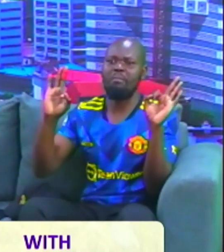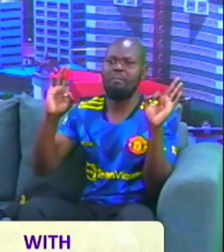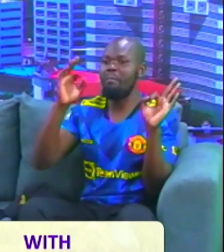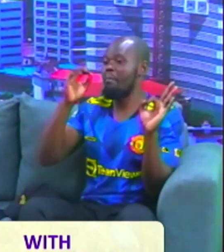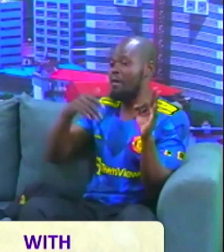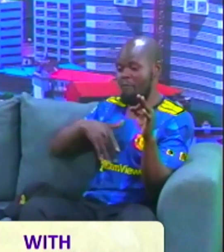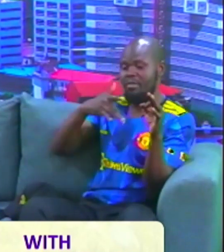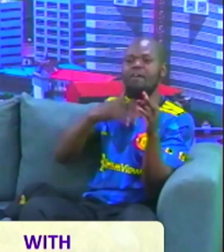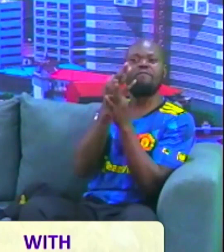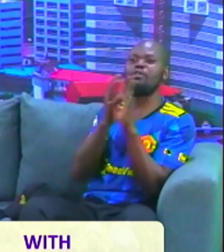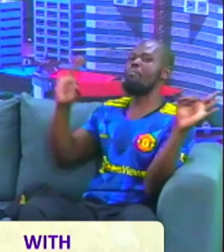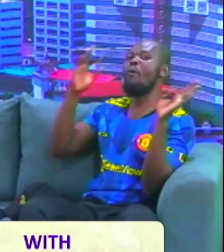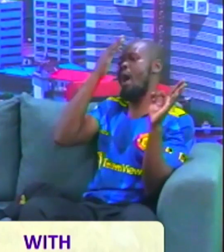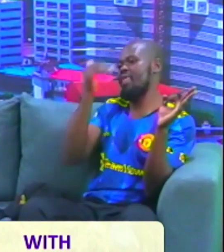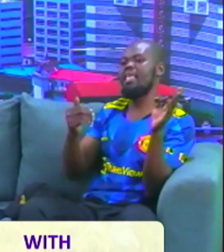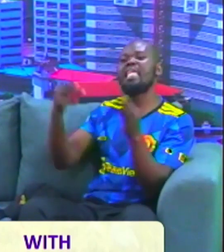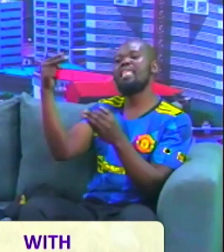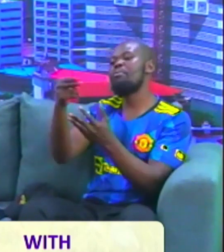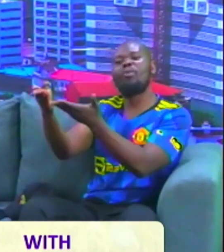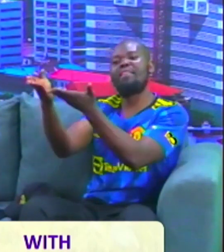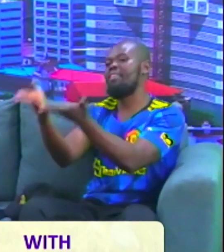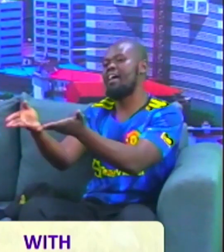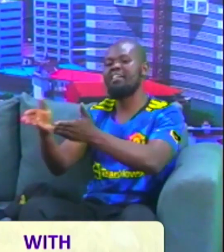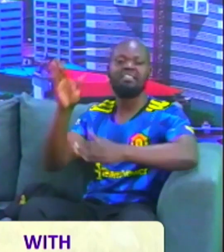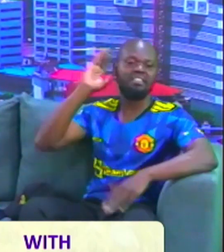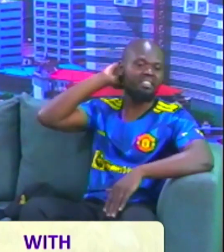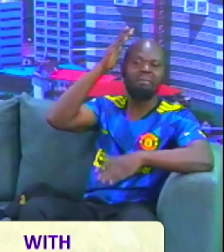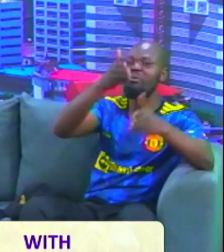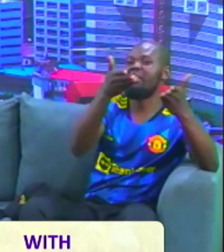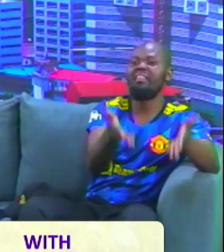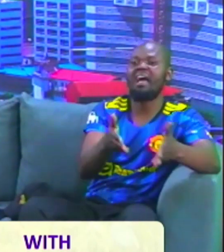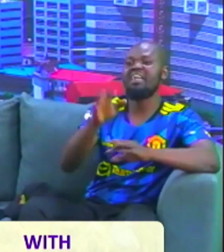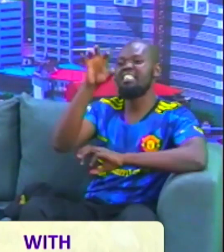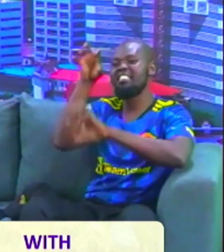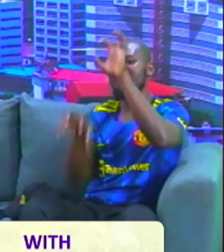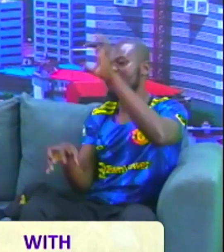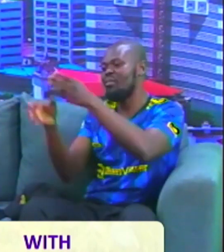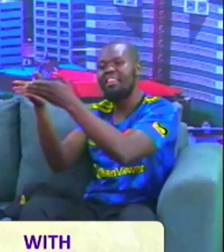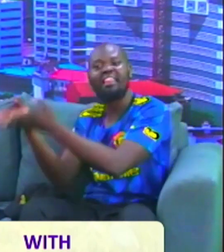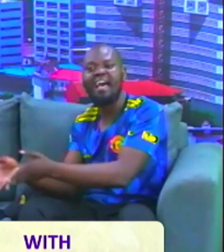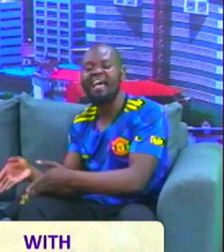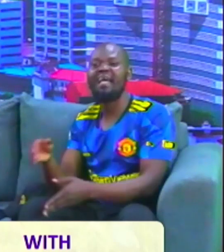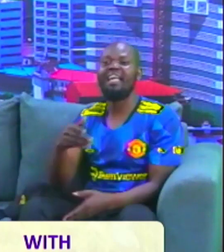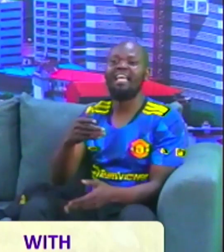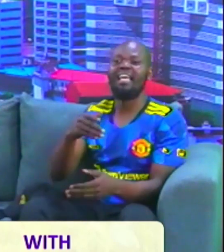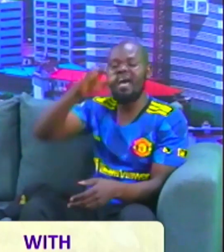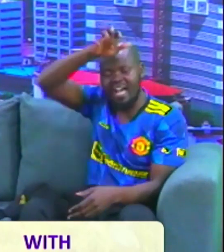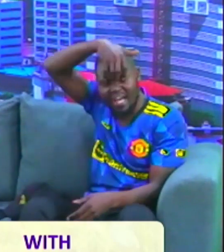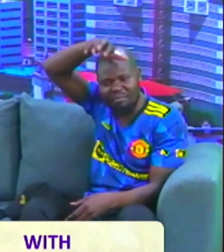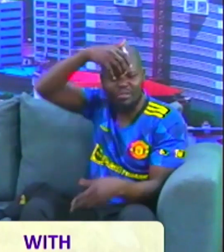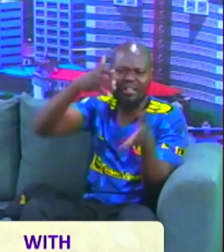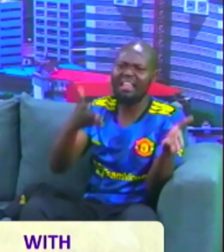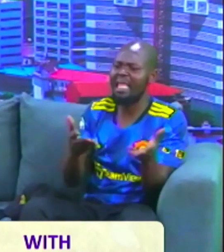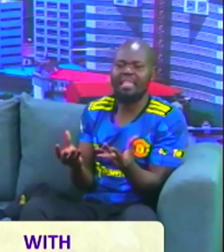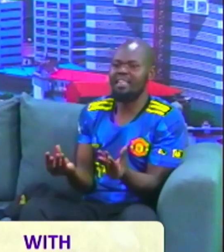that was put on Rashford. Right now, I think they want Rashford to be